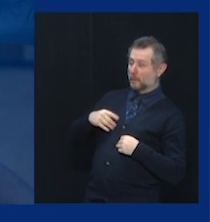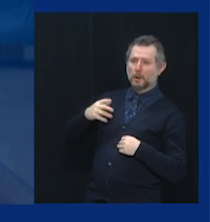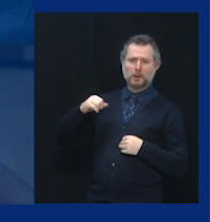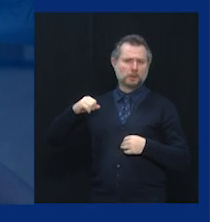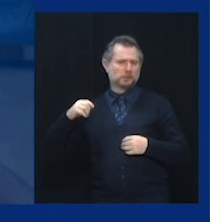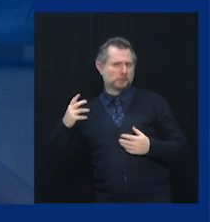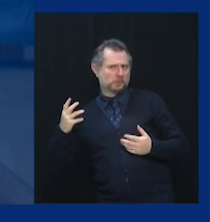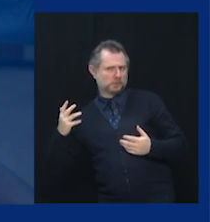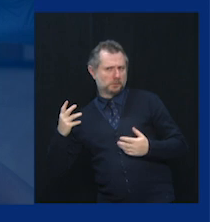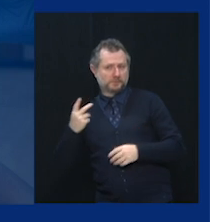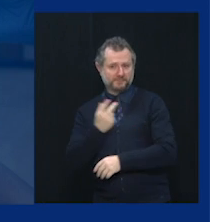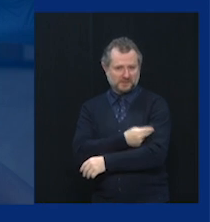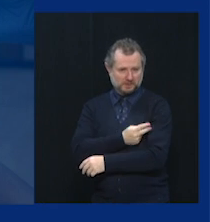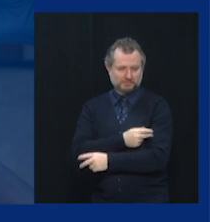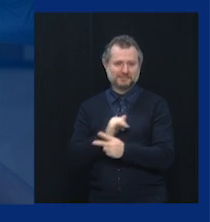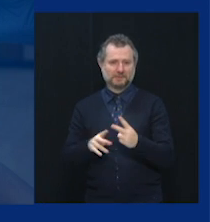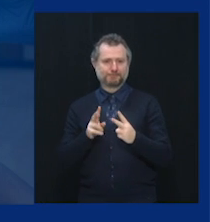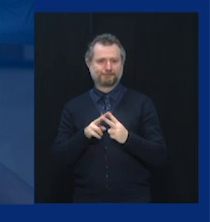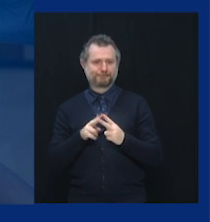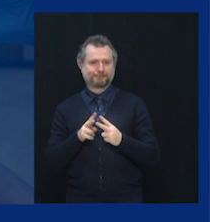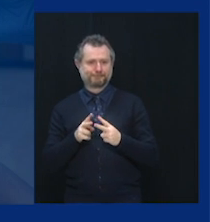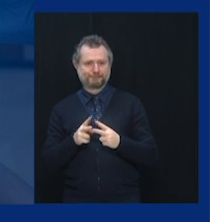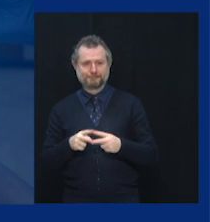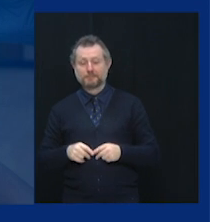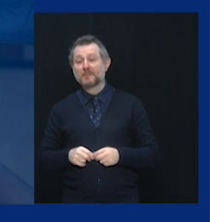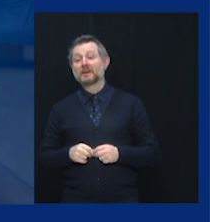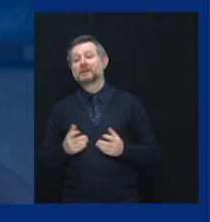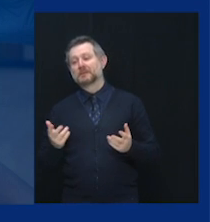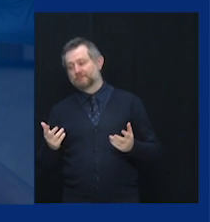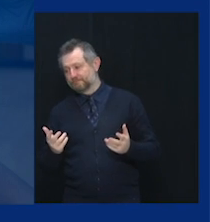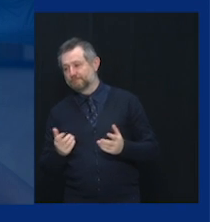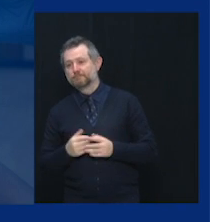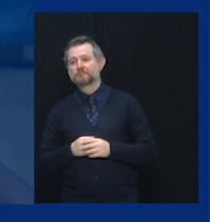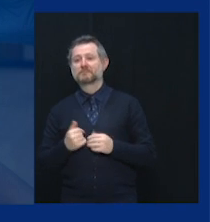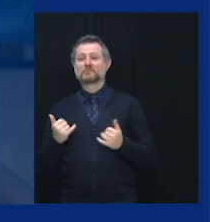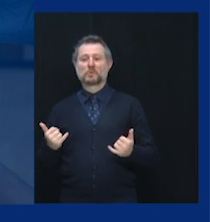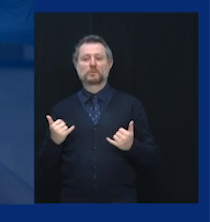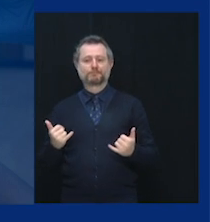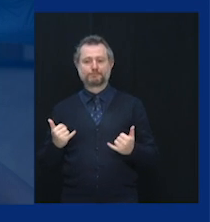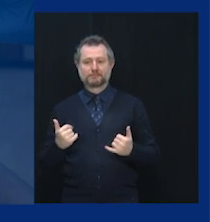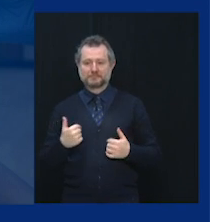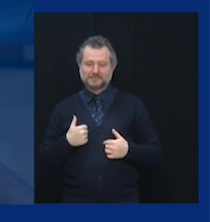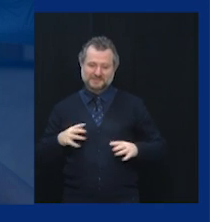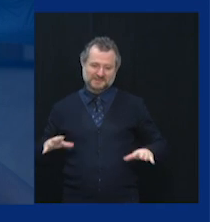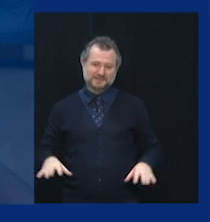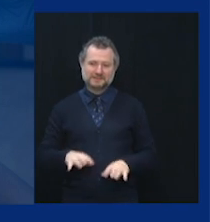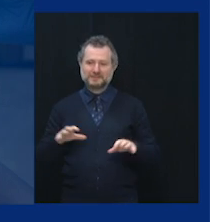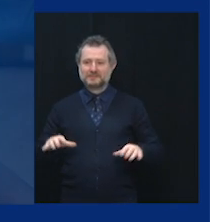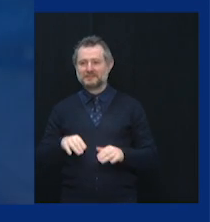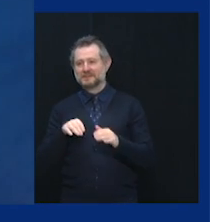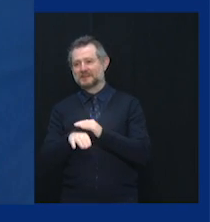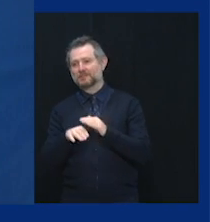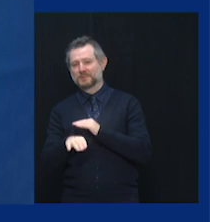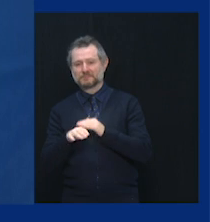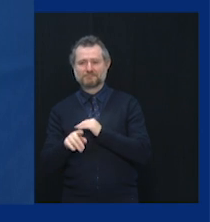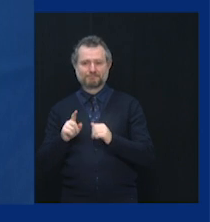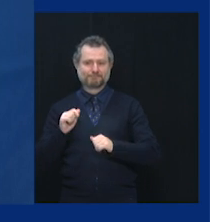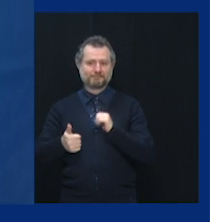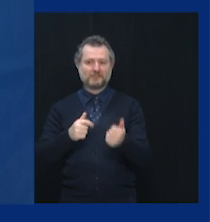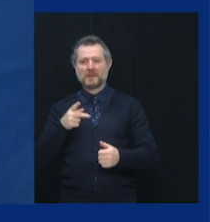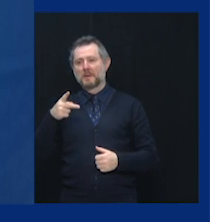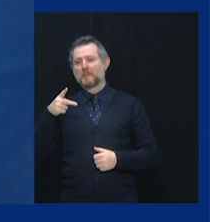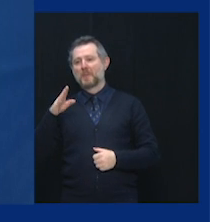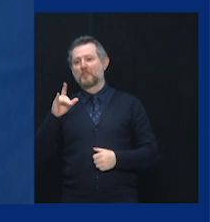vaccine, and we're doing everything we can on accessibility. We're going directly to public housing